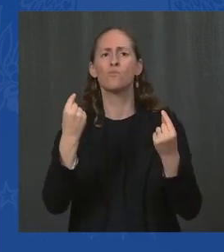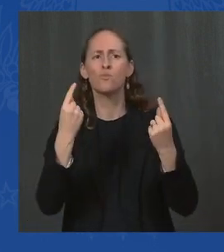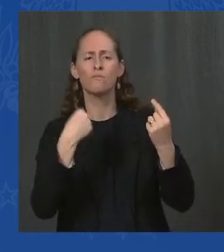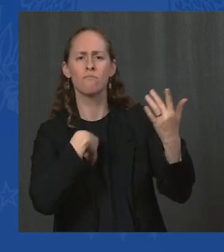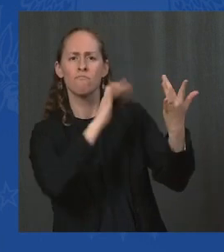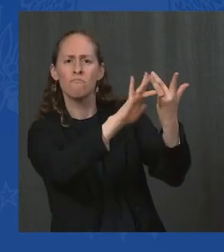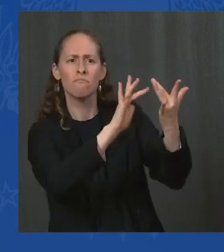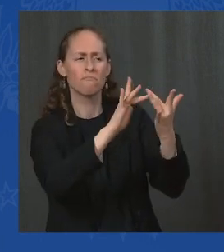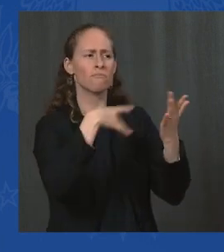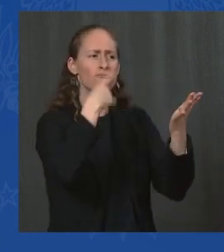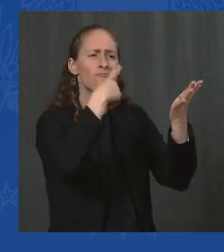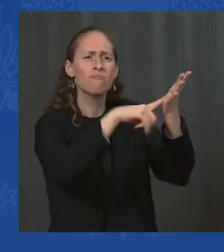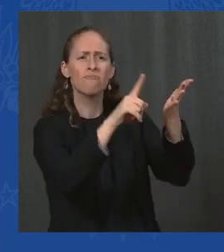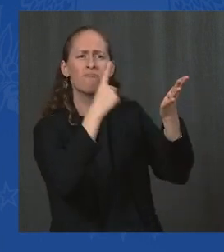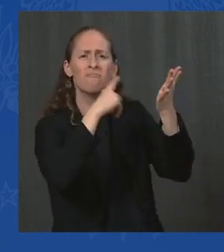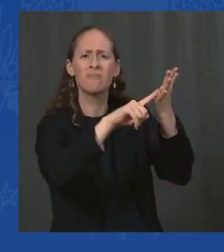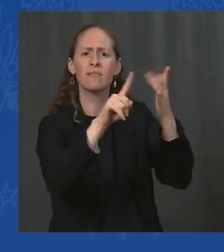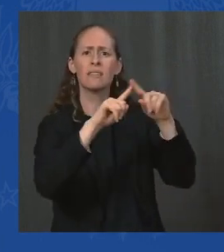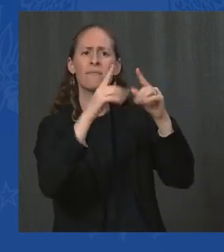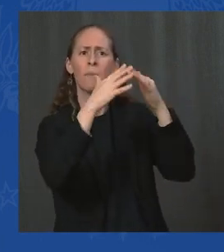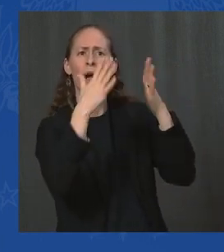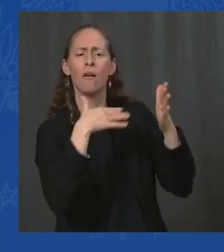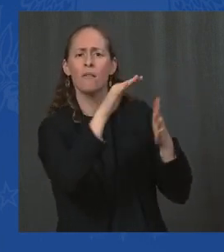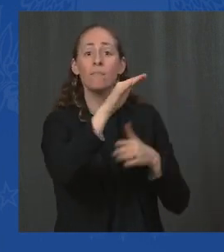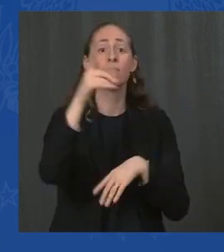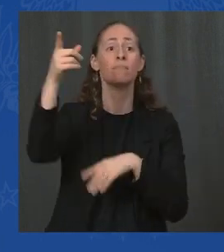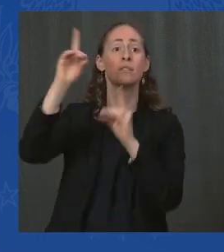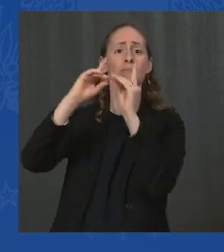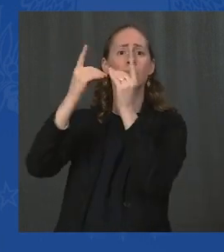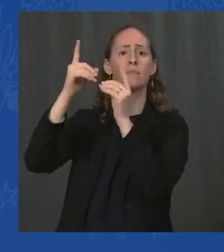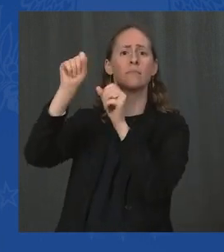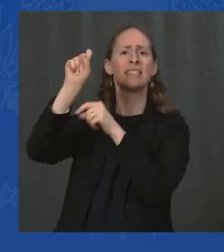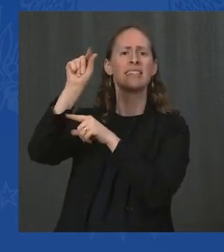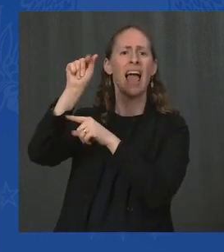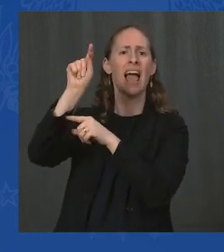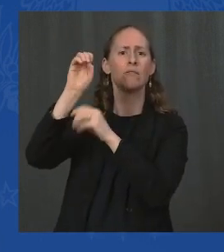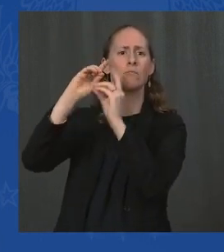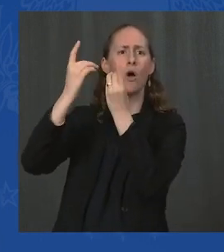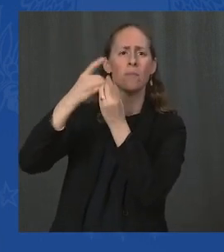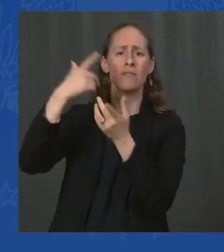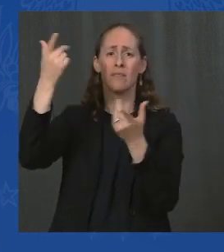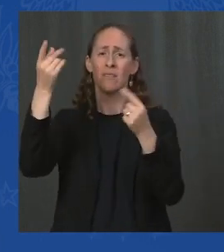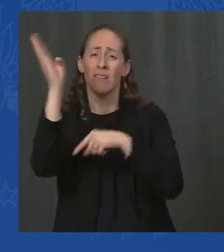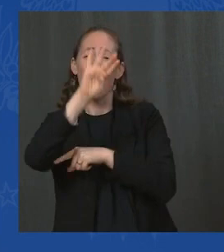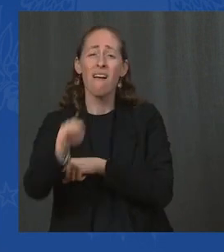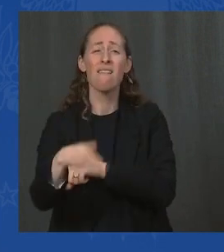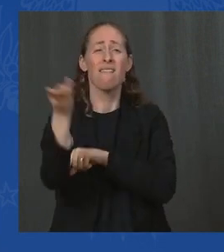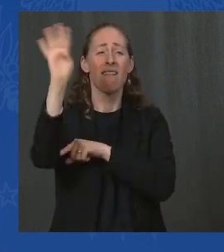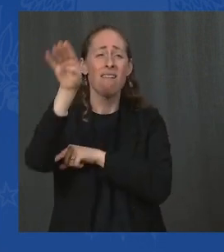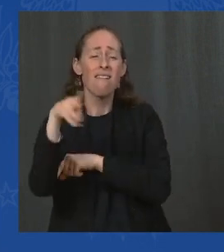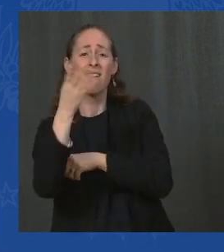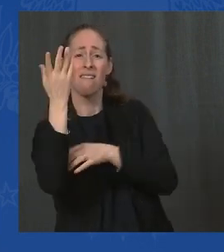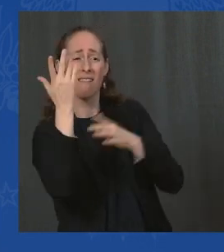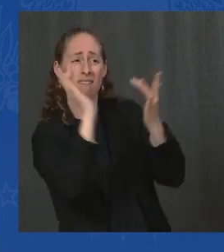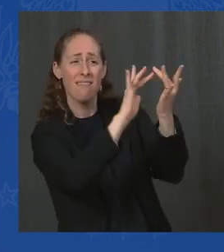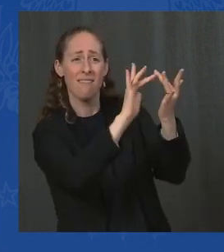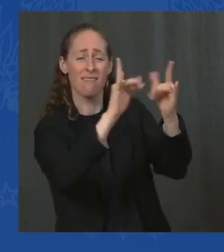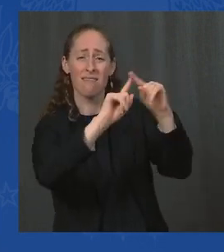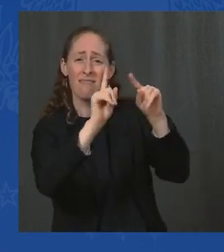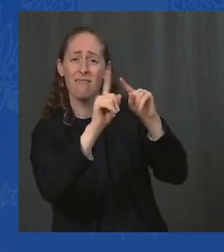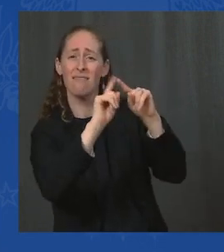was working 24/7, contacting and talking and in some cases